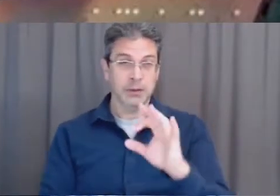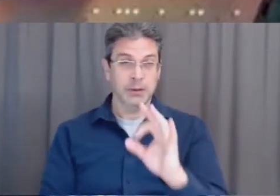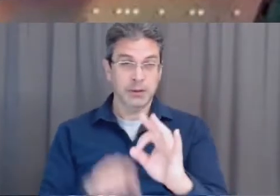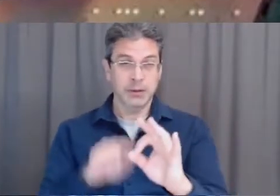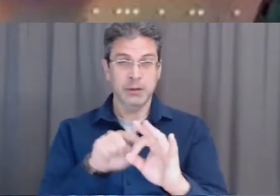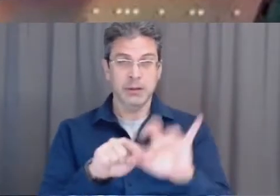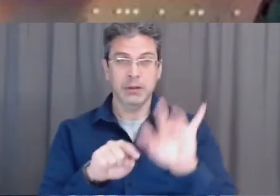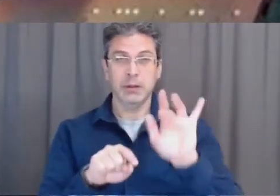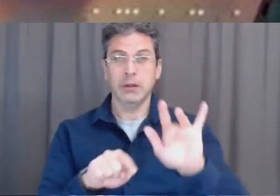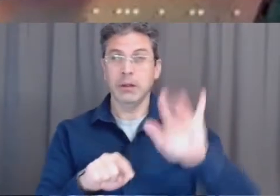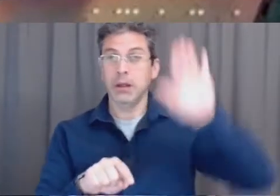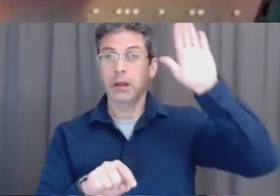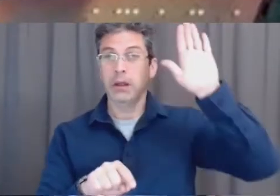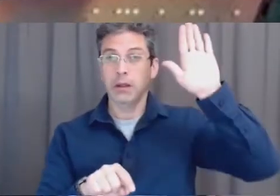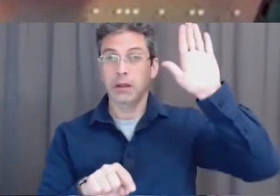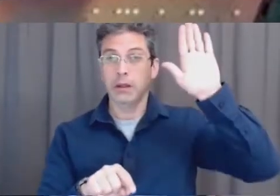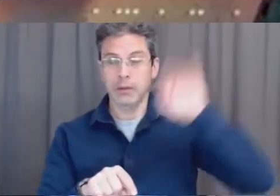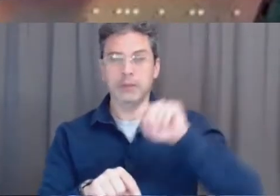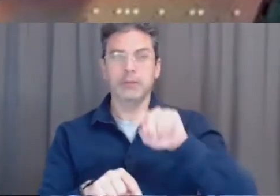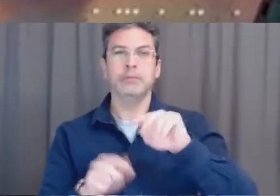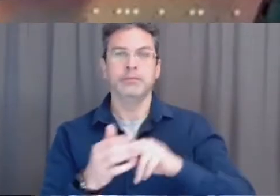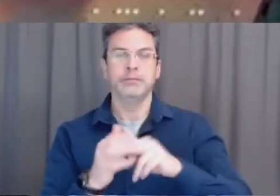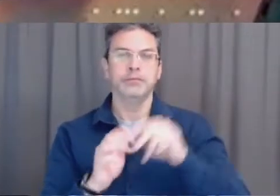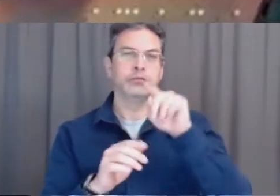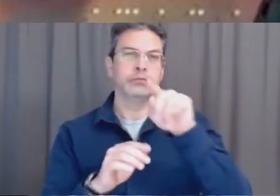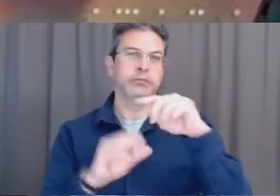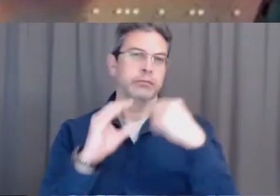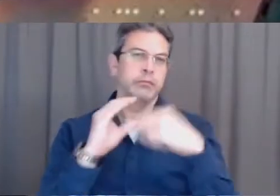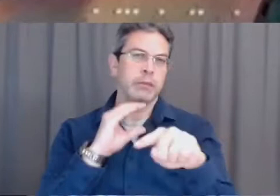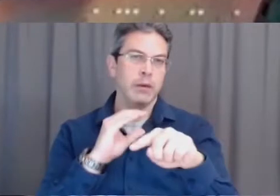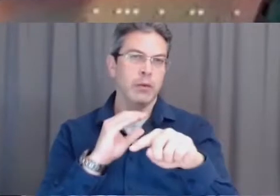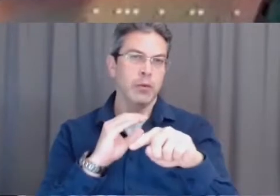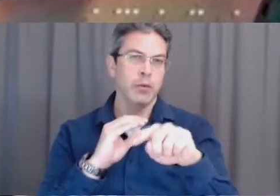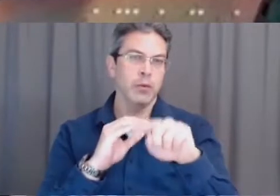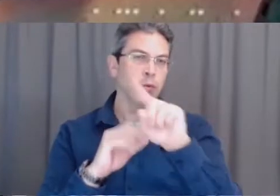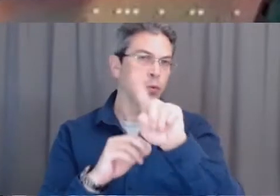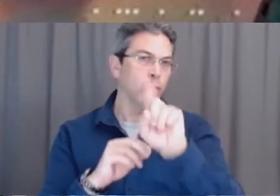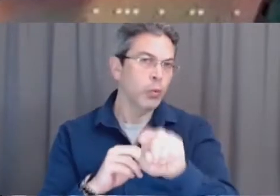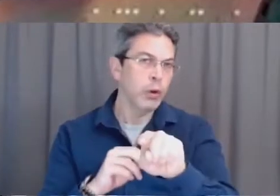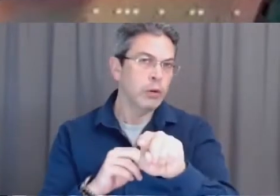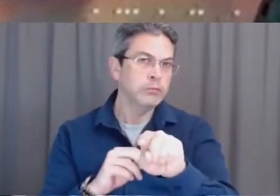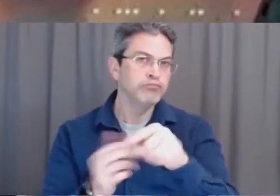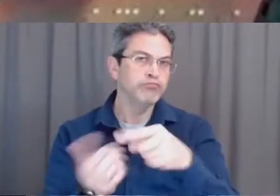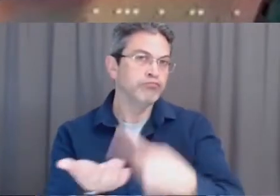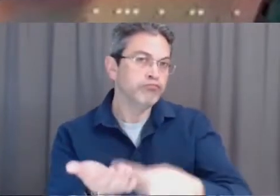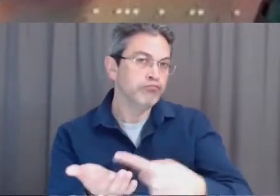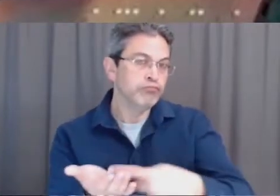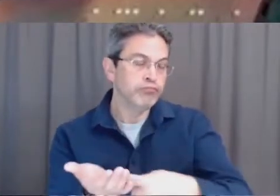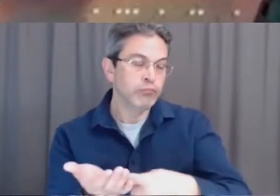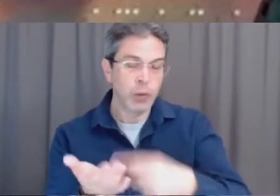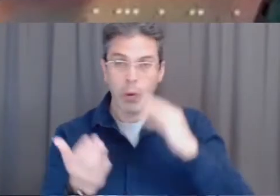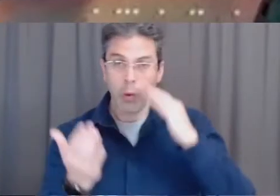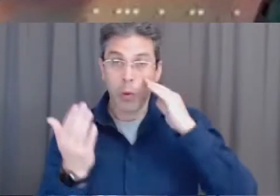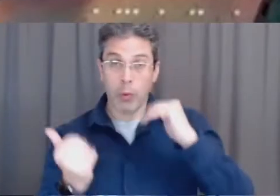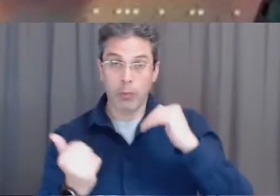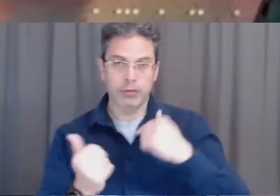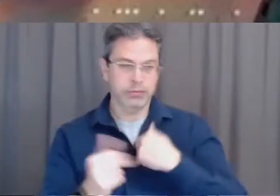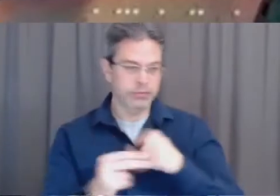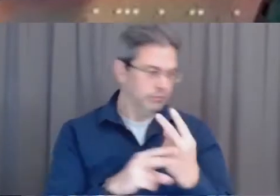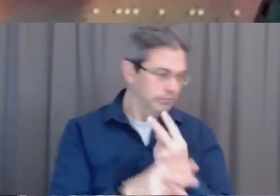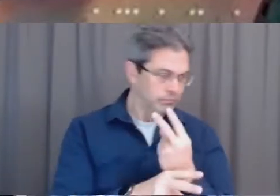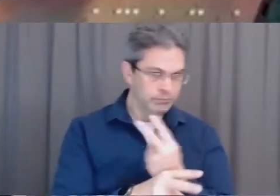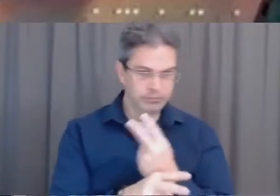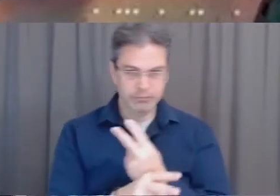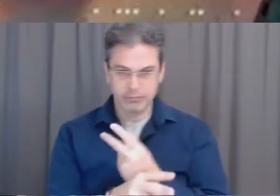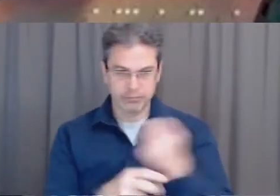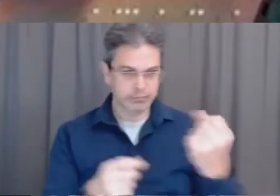to participate, which means that you can then email us a message, a question, and hopefully I'll figure out by the time they start arriving